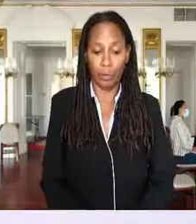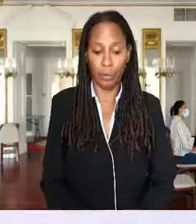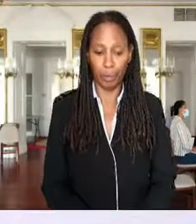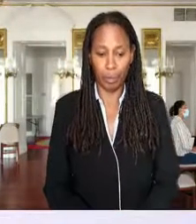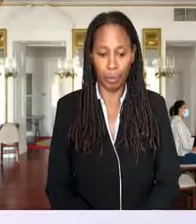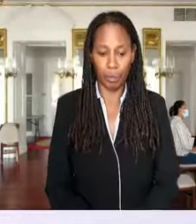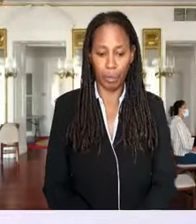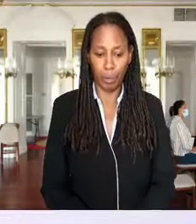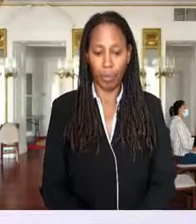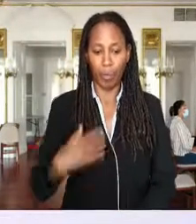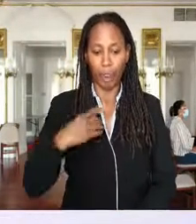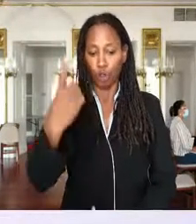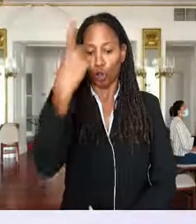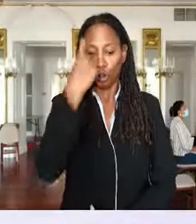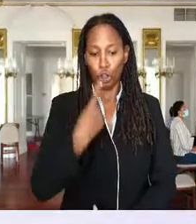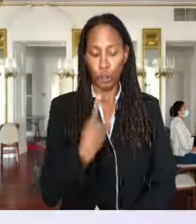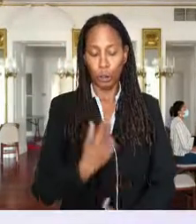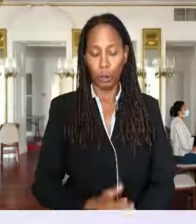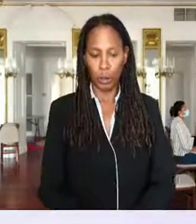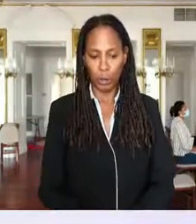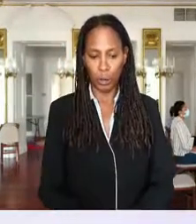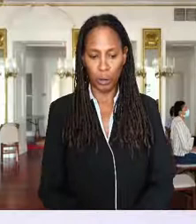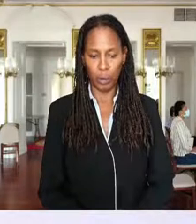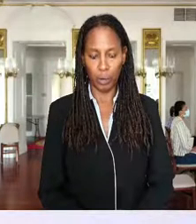Hello, I have a question. Sure, go ahead.